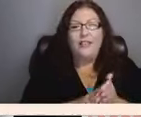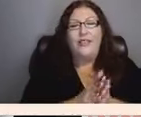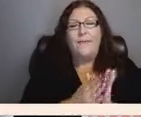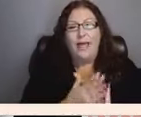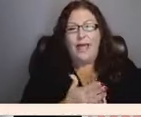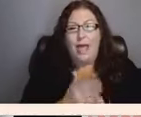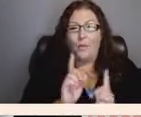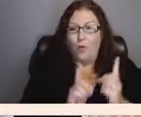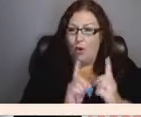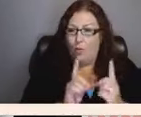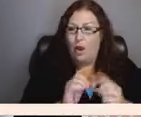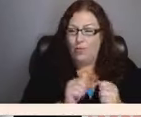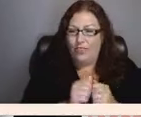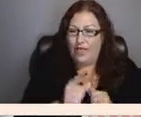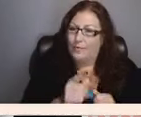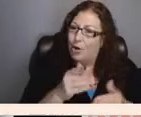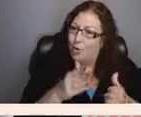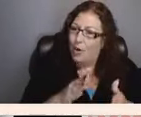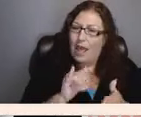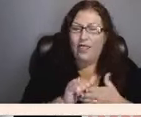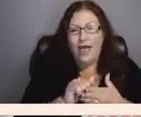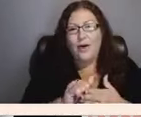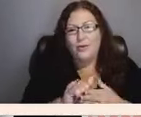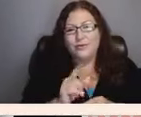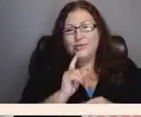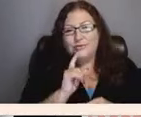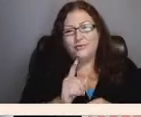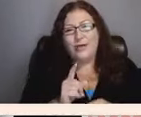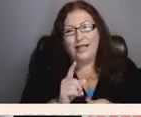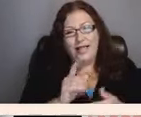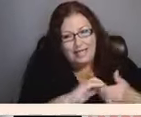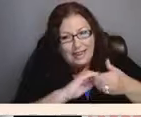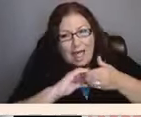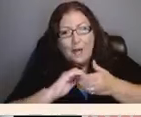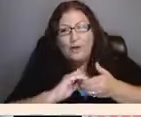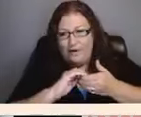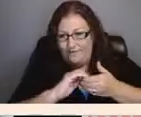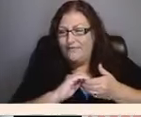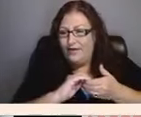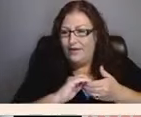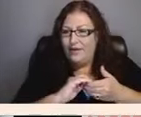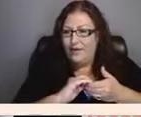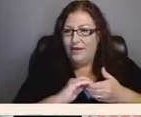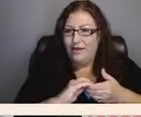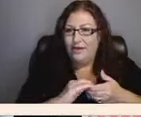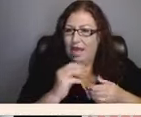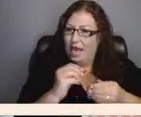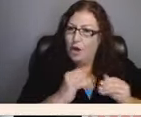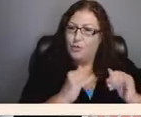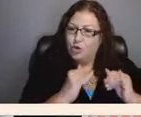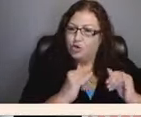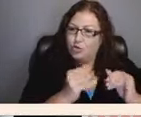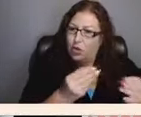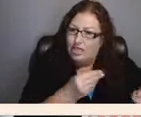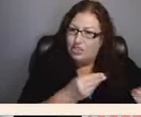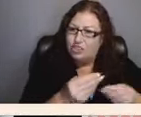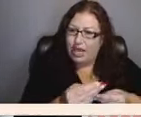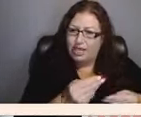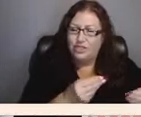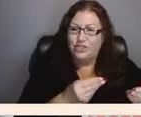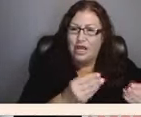him in a way that was very collaborative, let's say, an mutual exchange, a level of